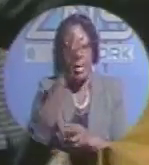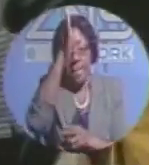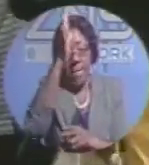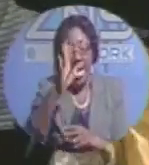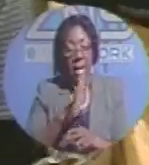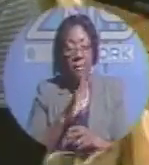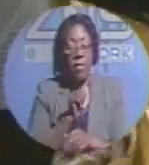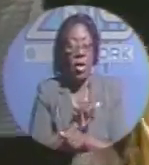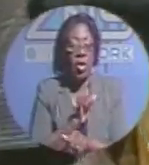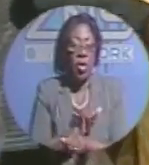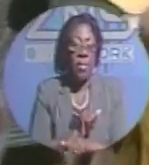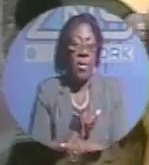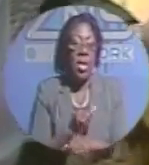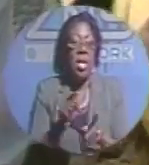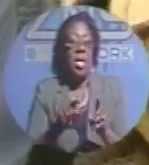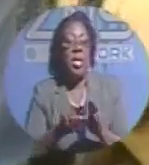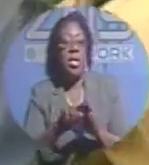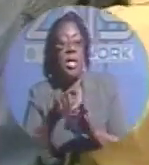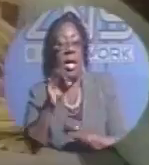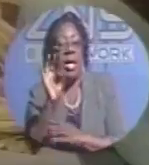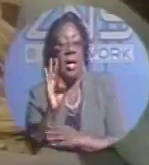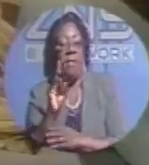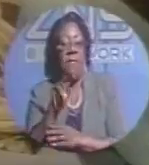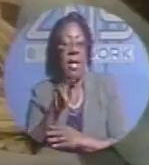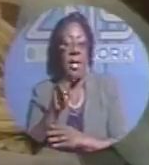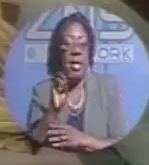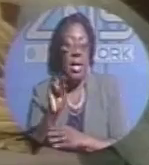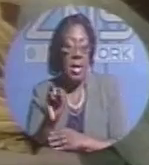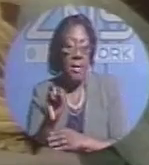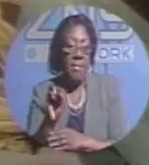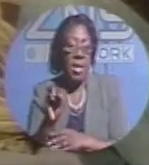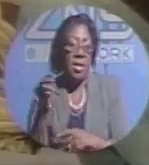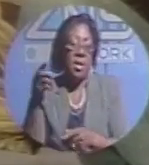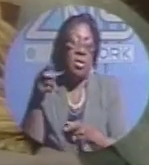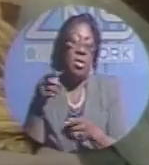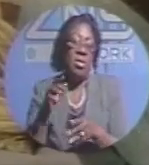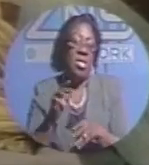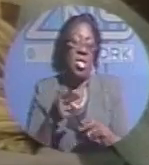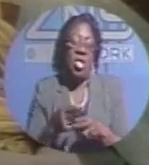The opposition candidate, he have recently returned home.